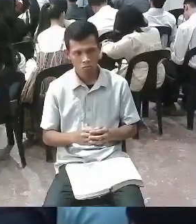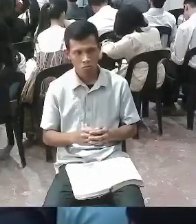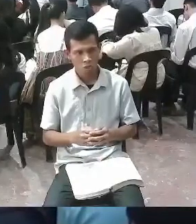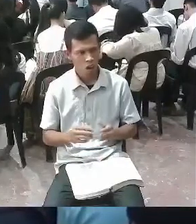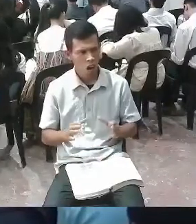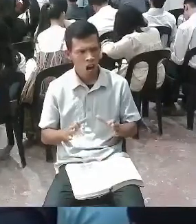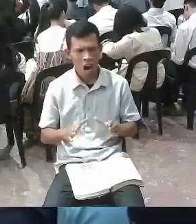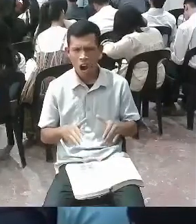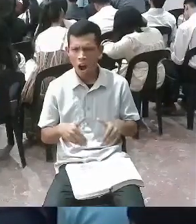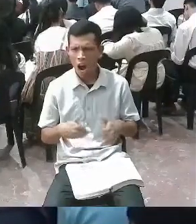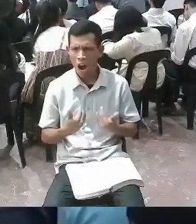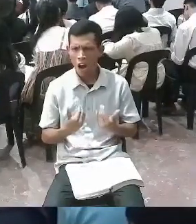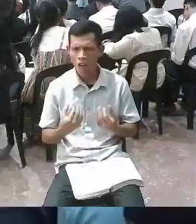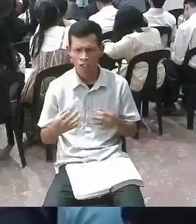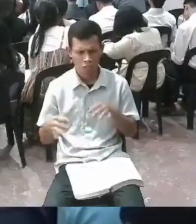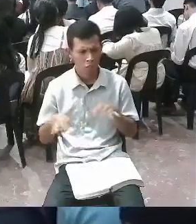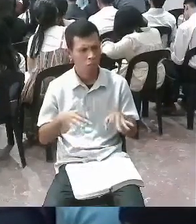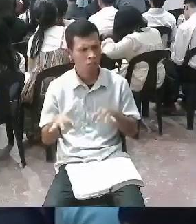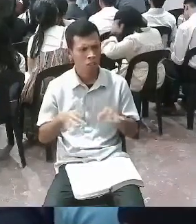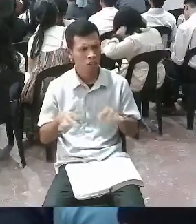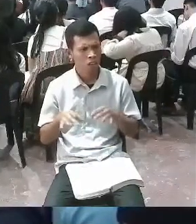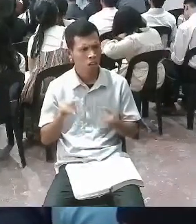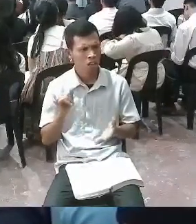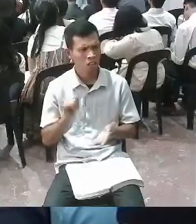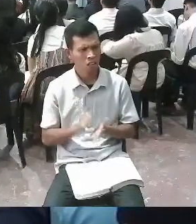How do you explain that?